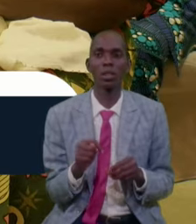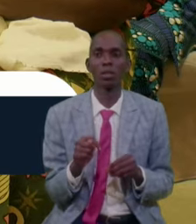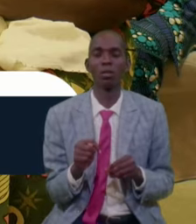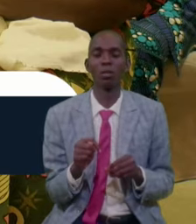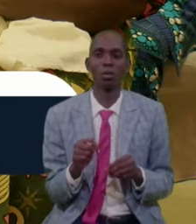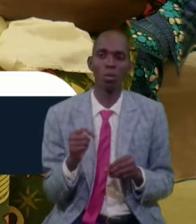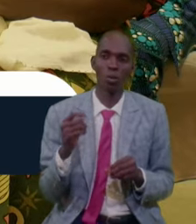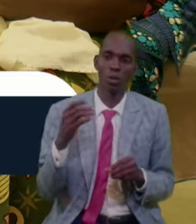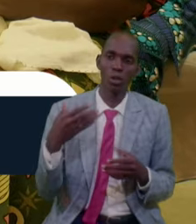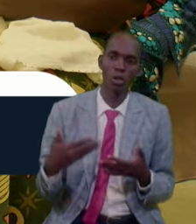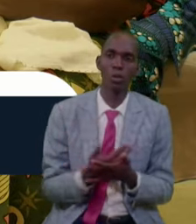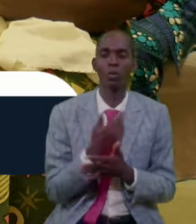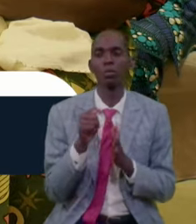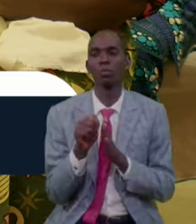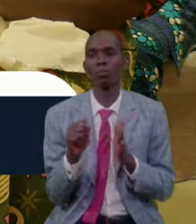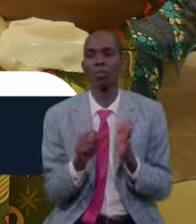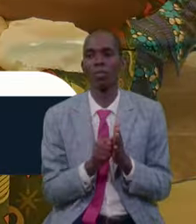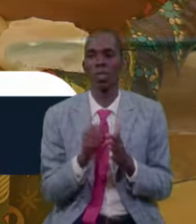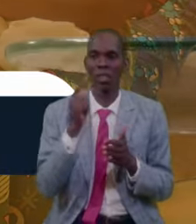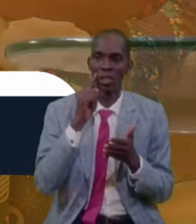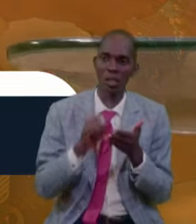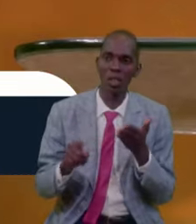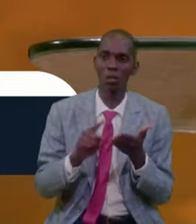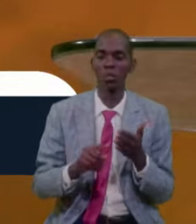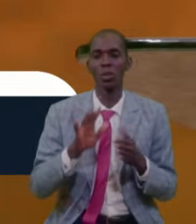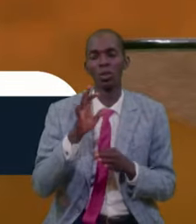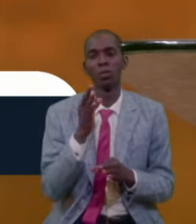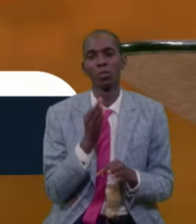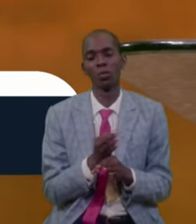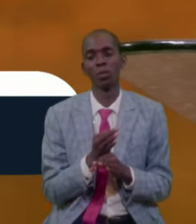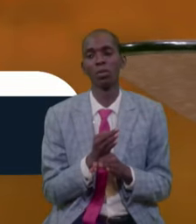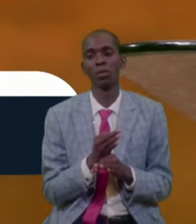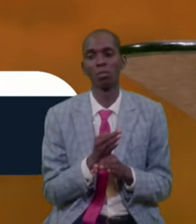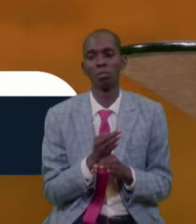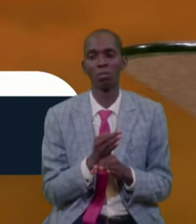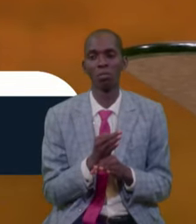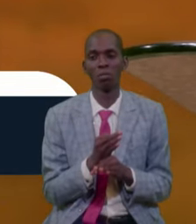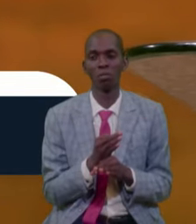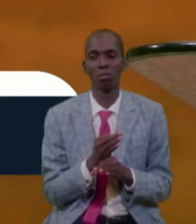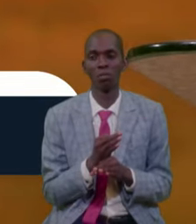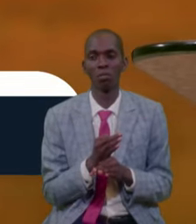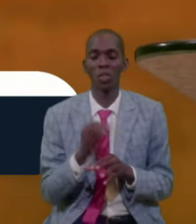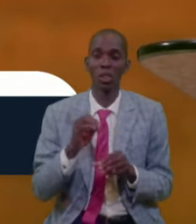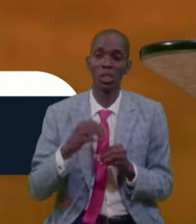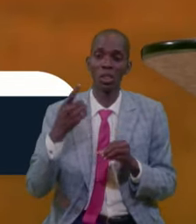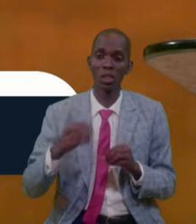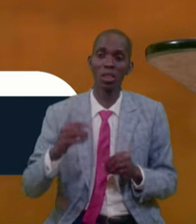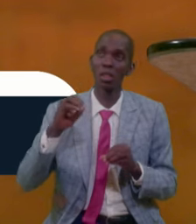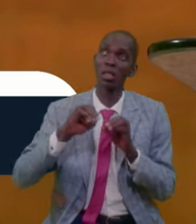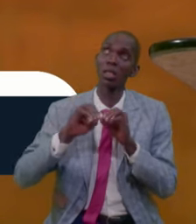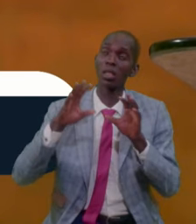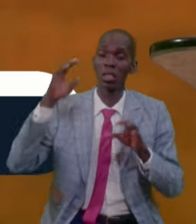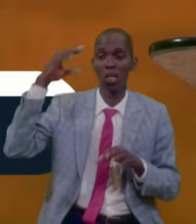New Testament. Examine your faith in the light of, look at Abraham, Hebrews chapter